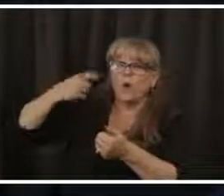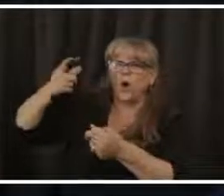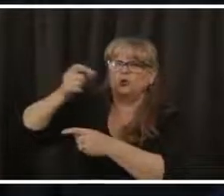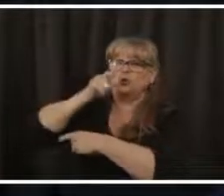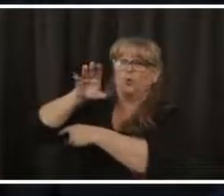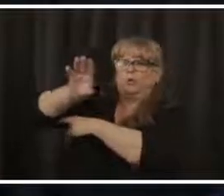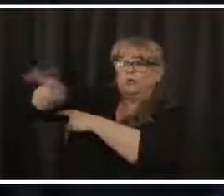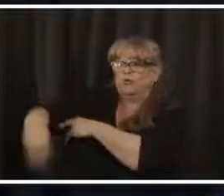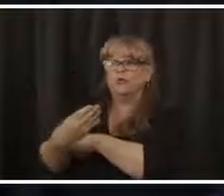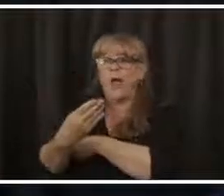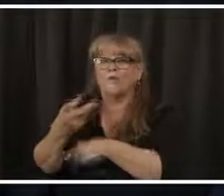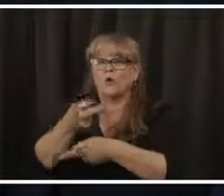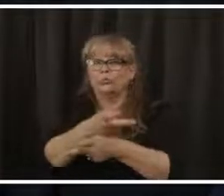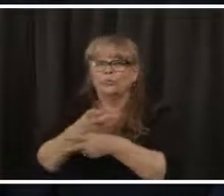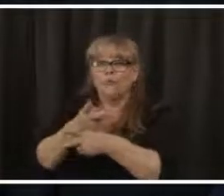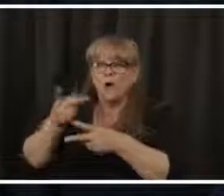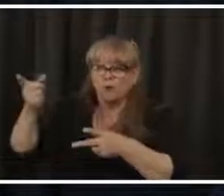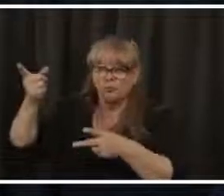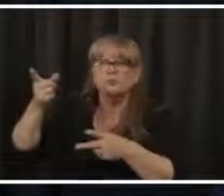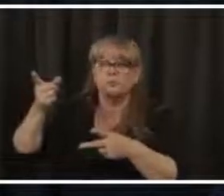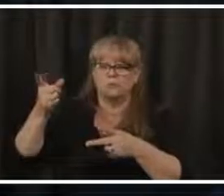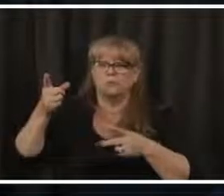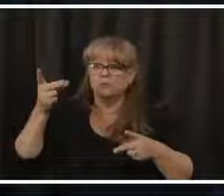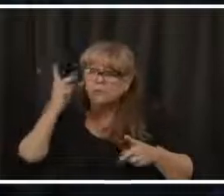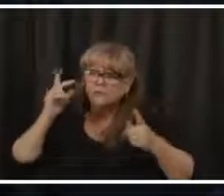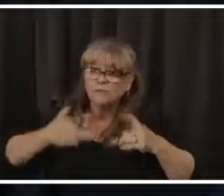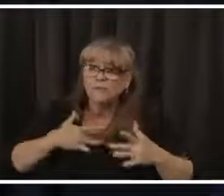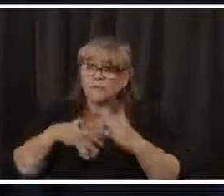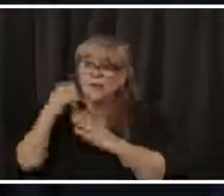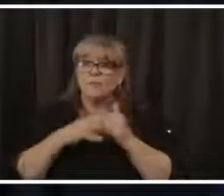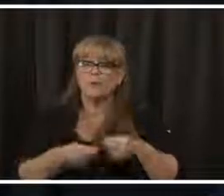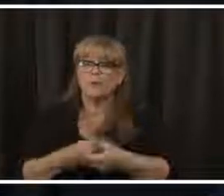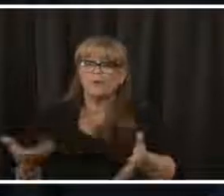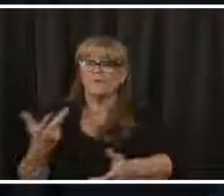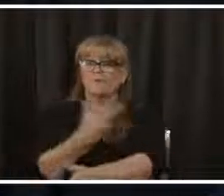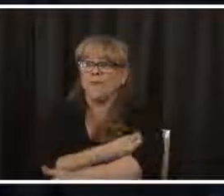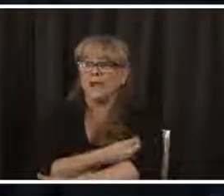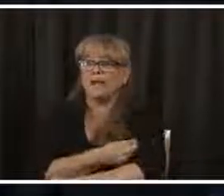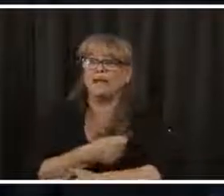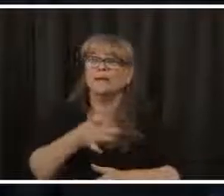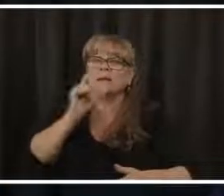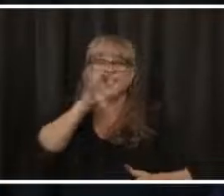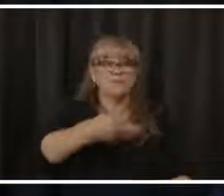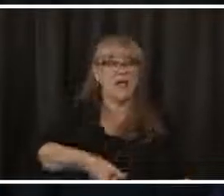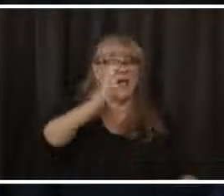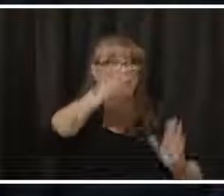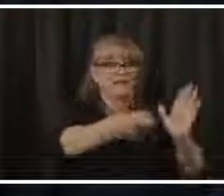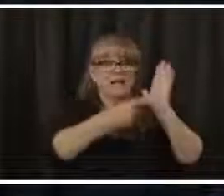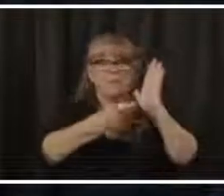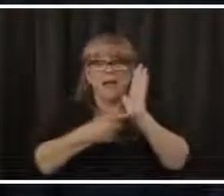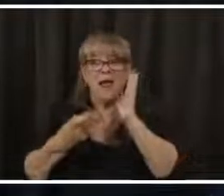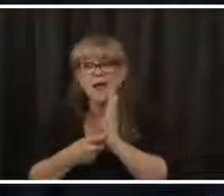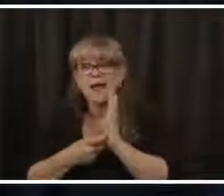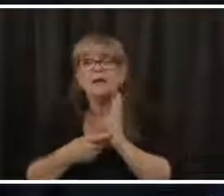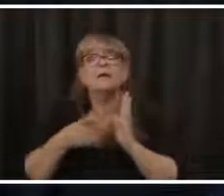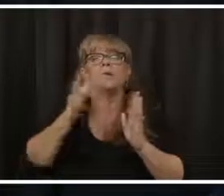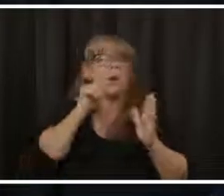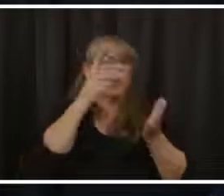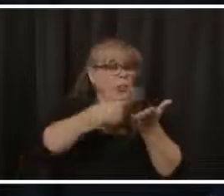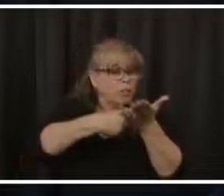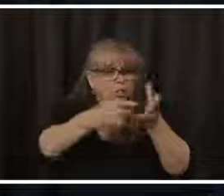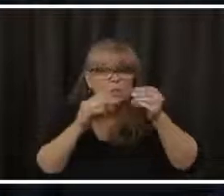sites in an employment-based model. But if there's demand outside of that for other hours, we'd be happy to find a way to accommodate that.